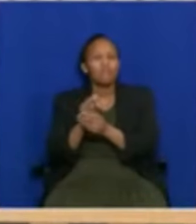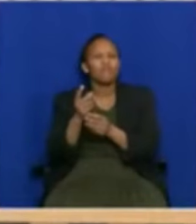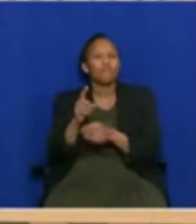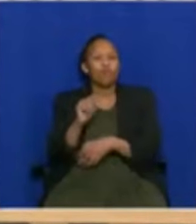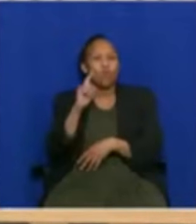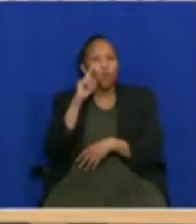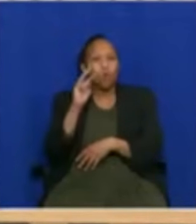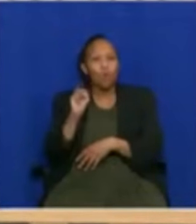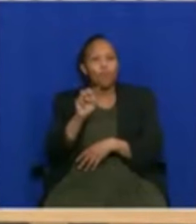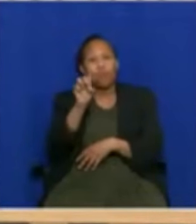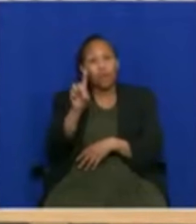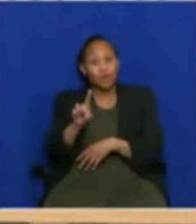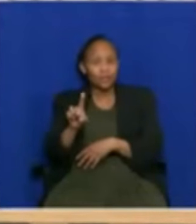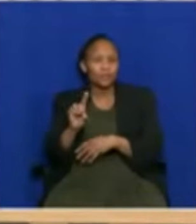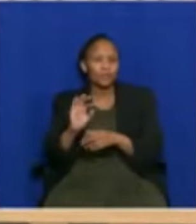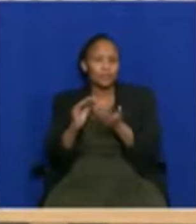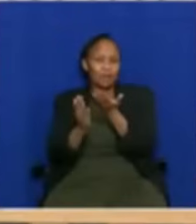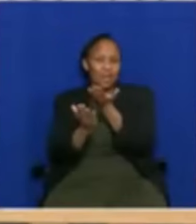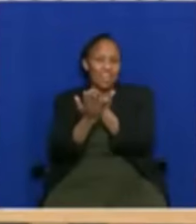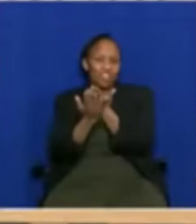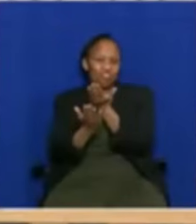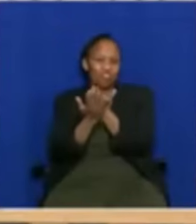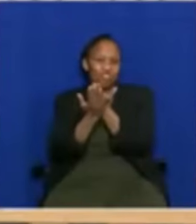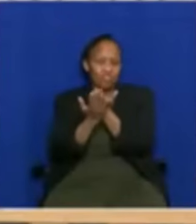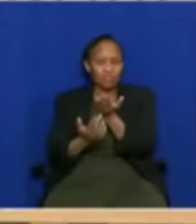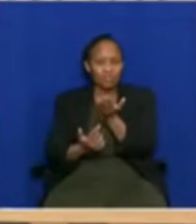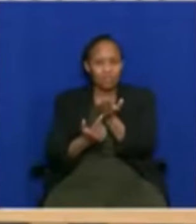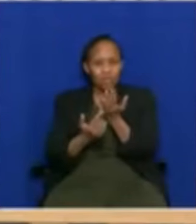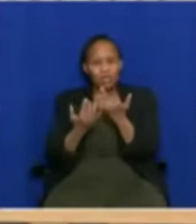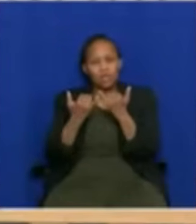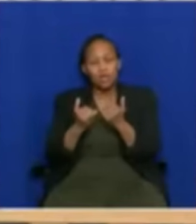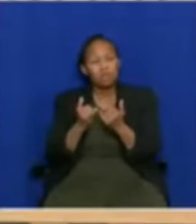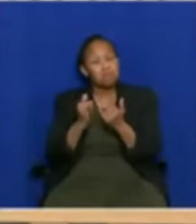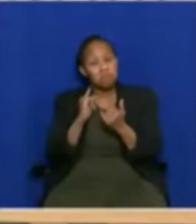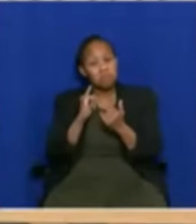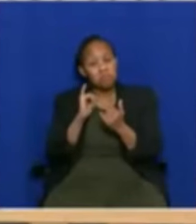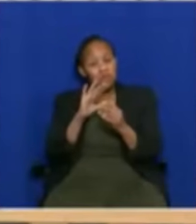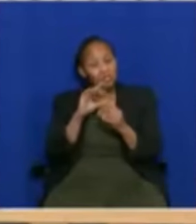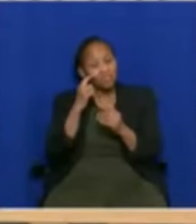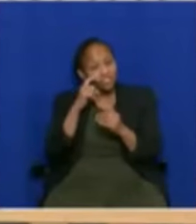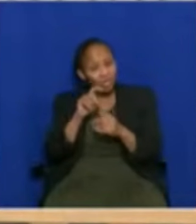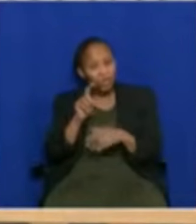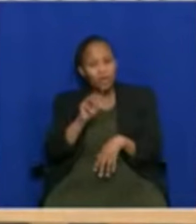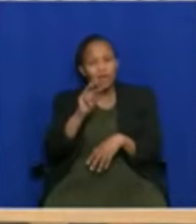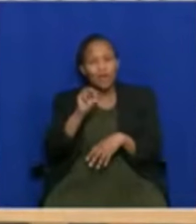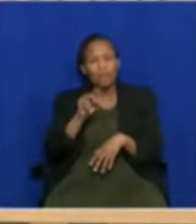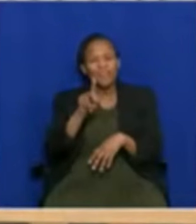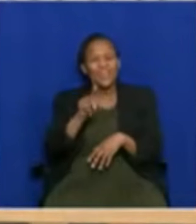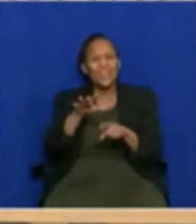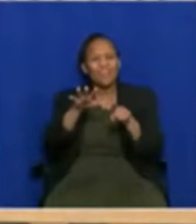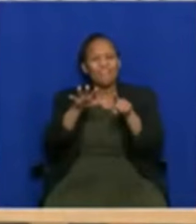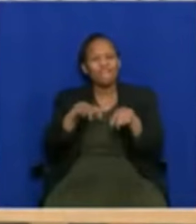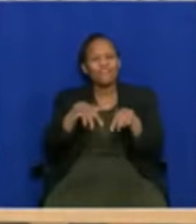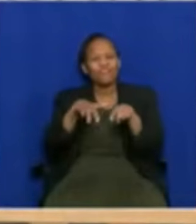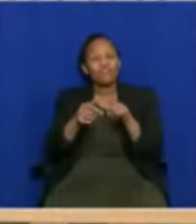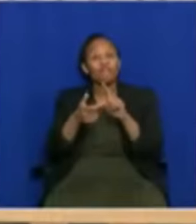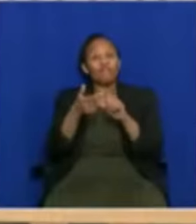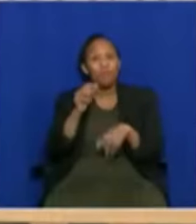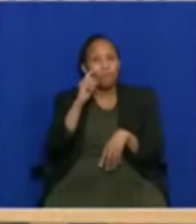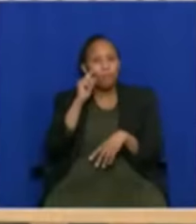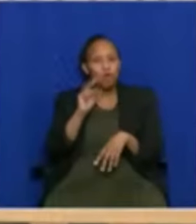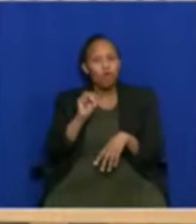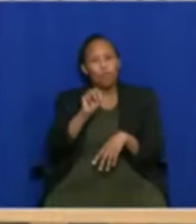And we are looking for MK15 in Mkwanazi annexures. These are